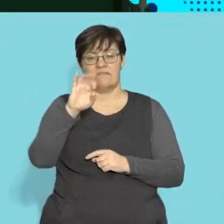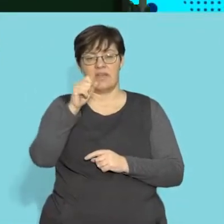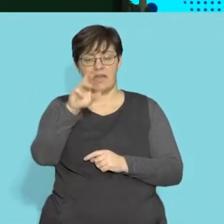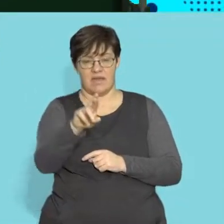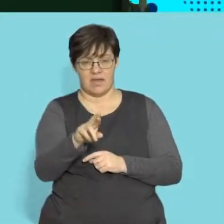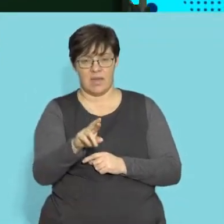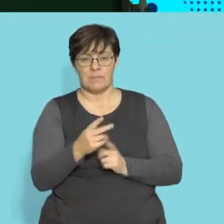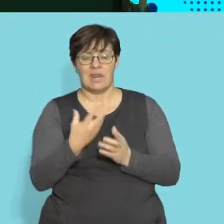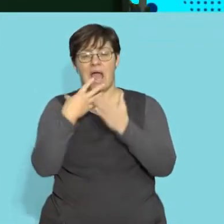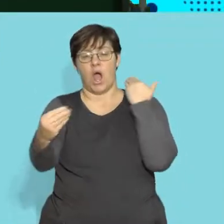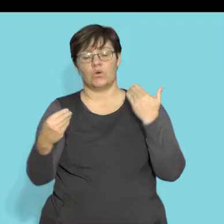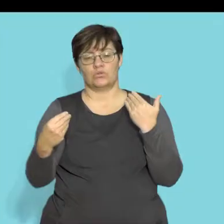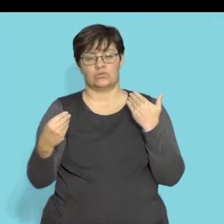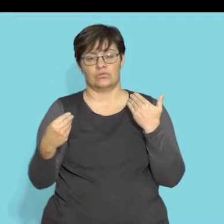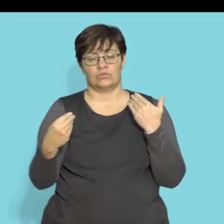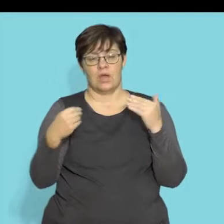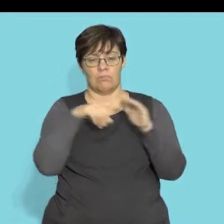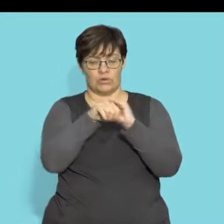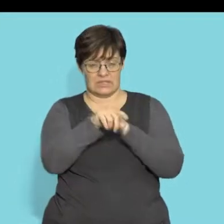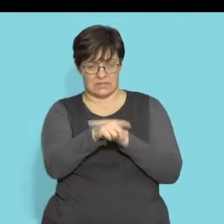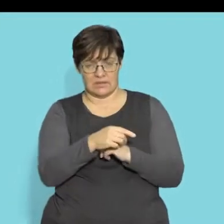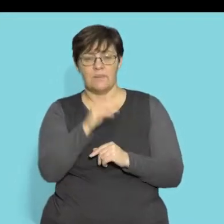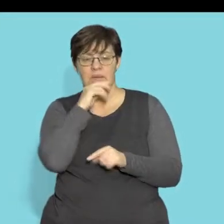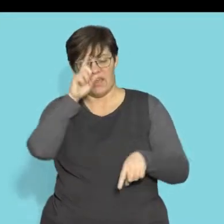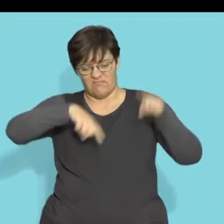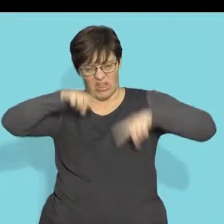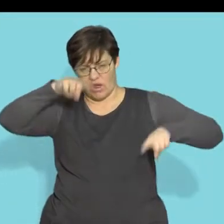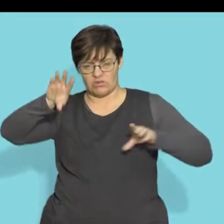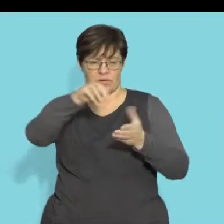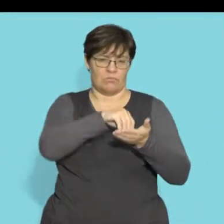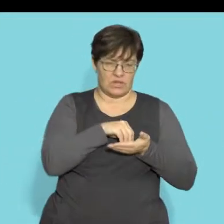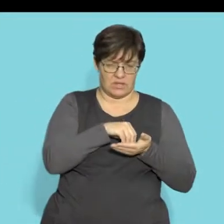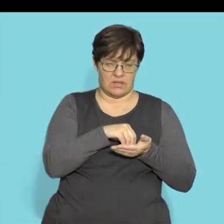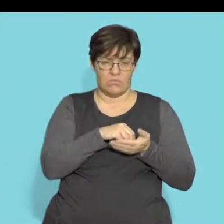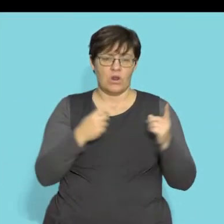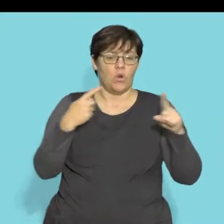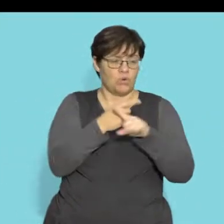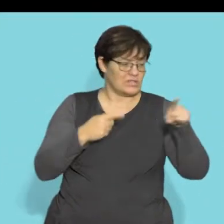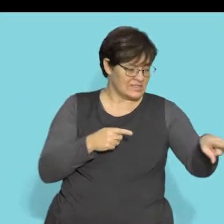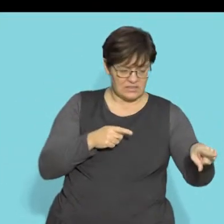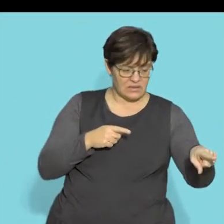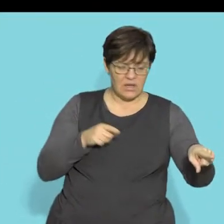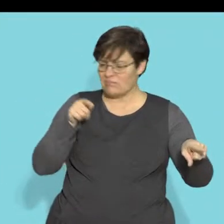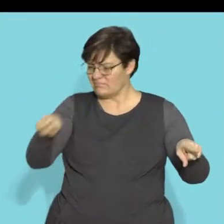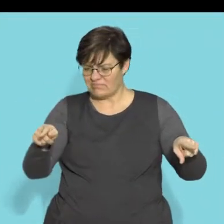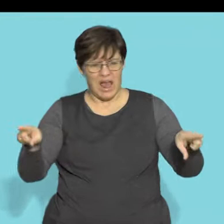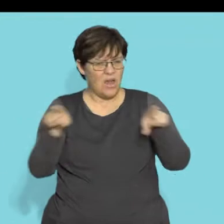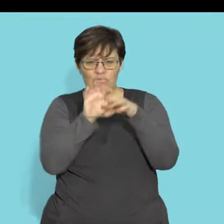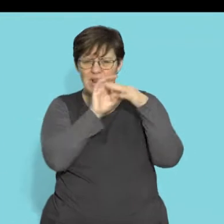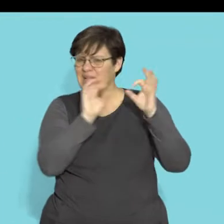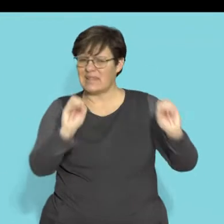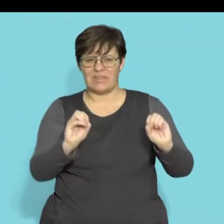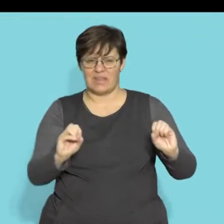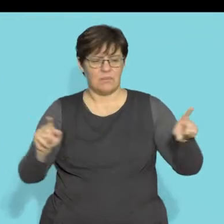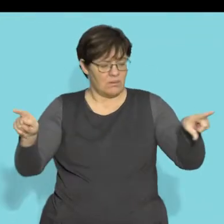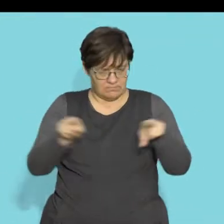as outbreeding, where we try and bring in variation by crossing individuals that are not closely related, and that is